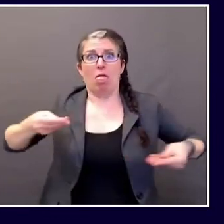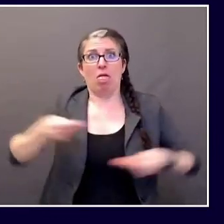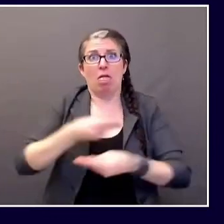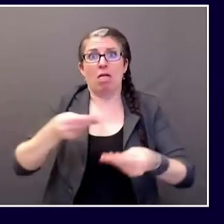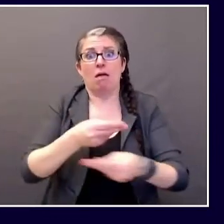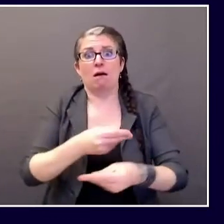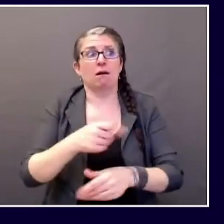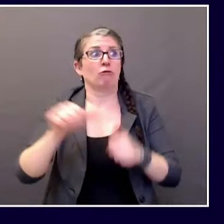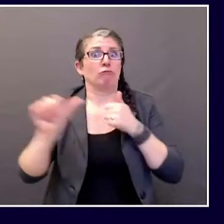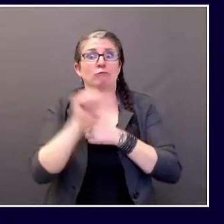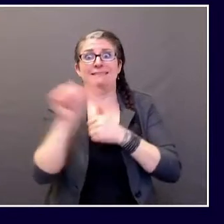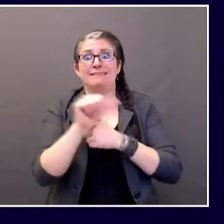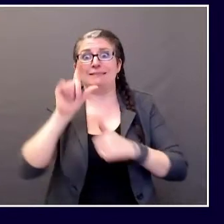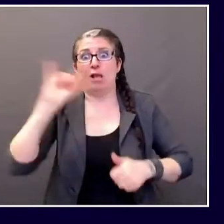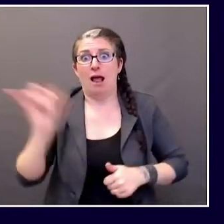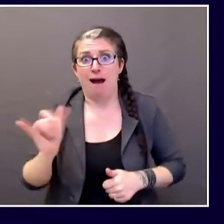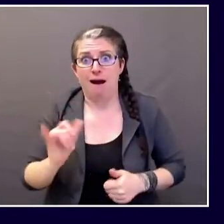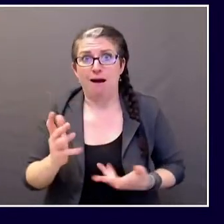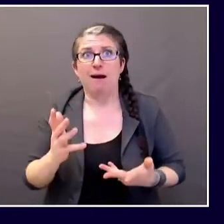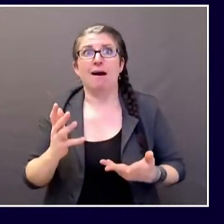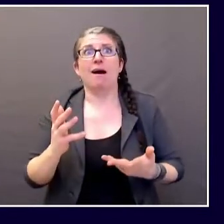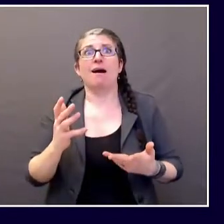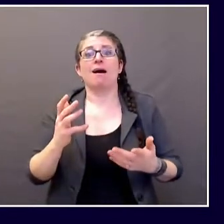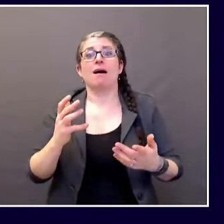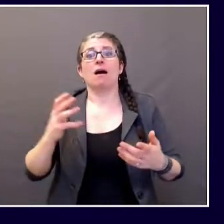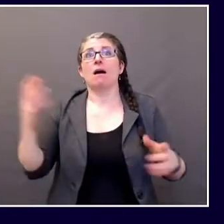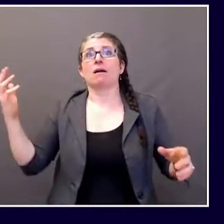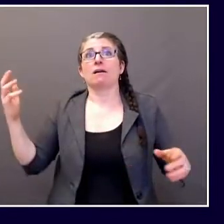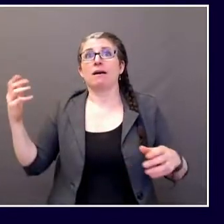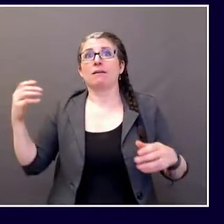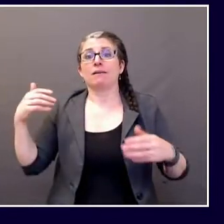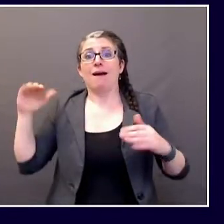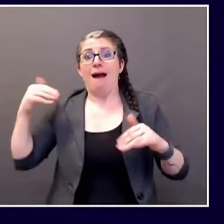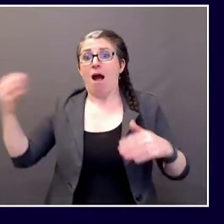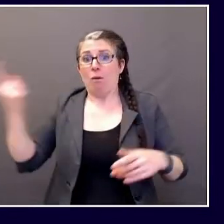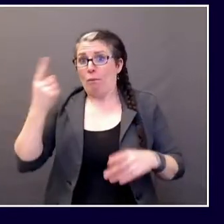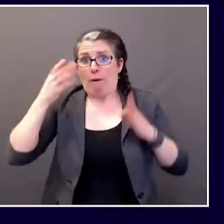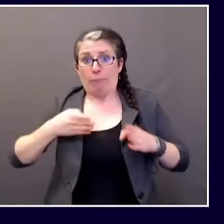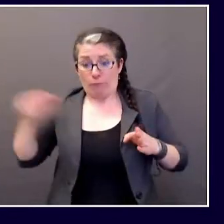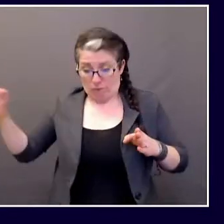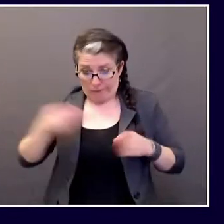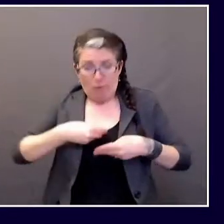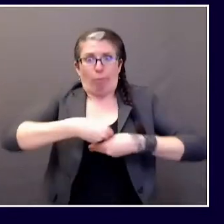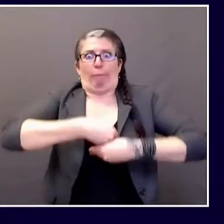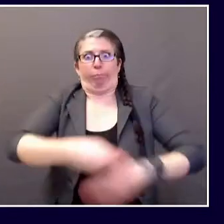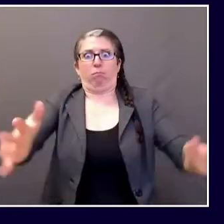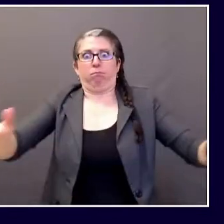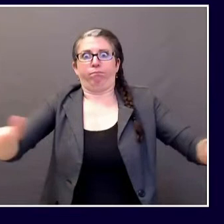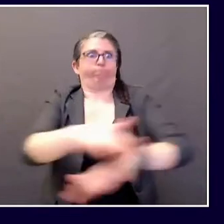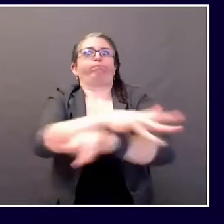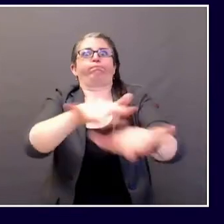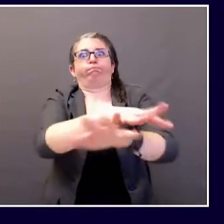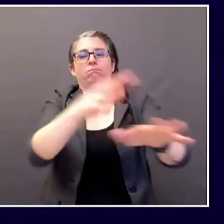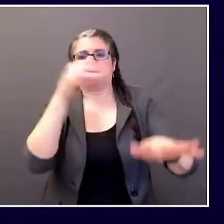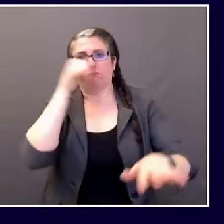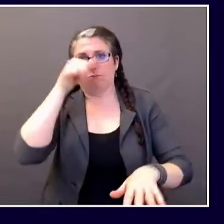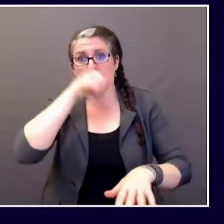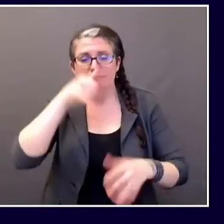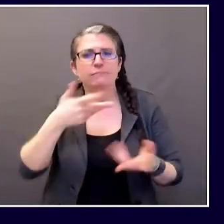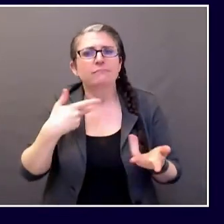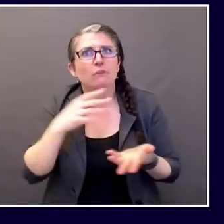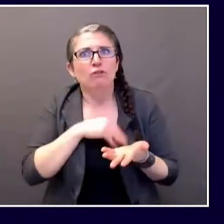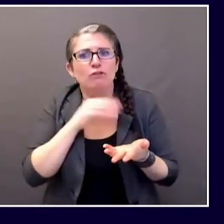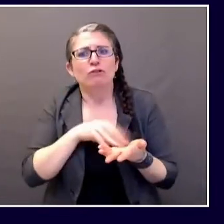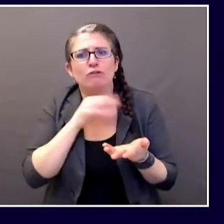inflection points. We know more about the vaccine. So all of that is being taken account as we look at what comes next, how to move Maine